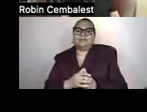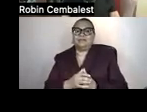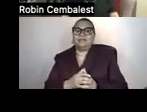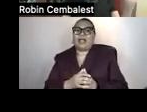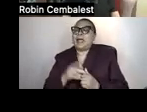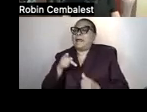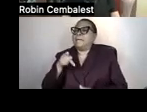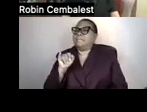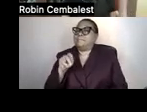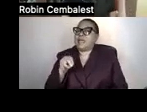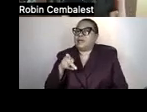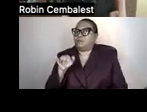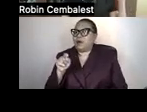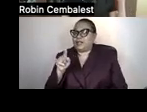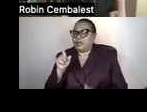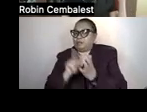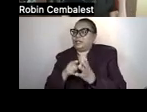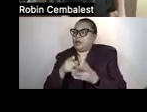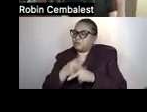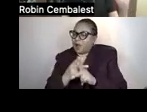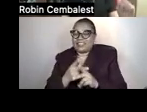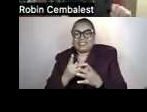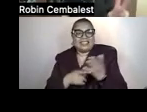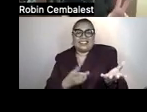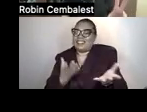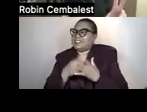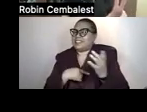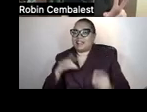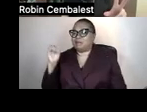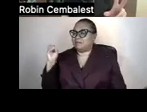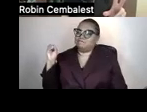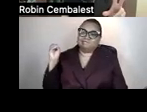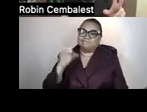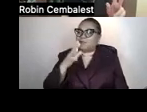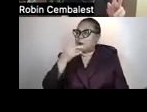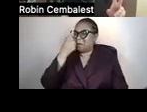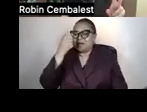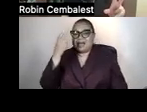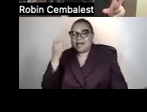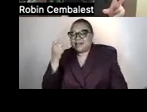Pinpoint print products. Okay, so this is just something I threw in here